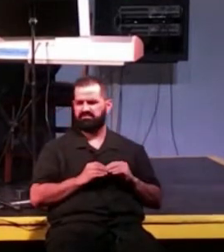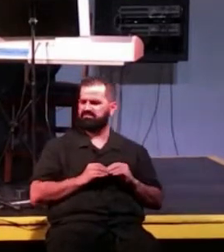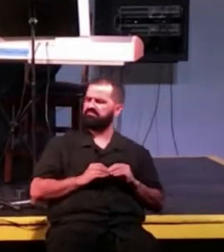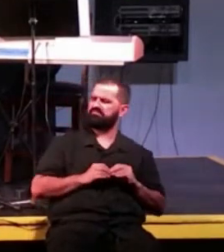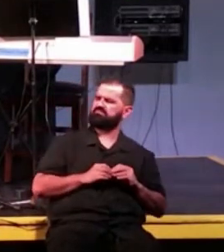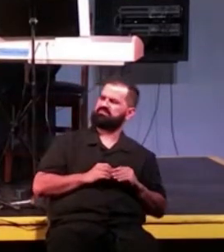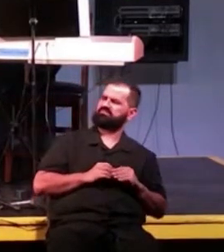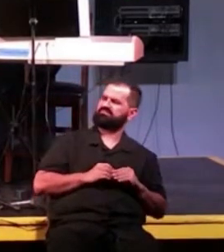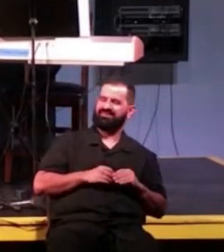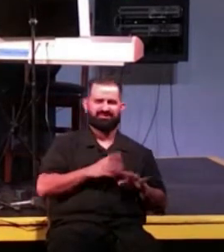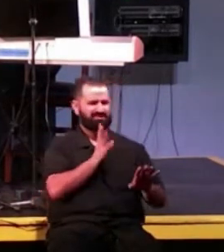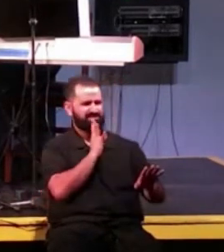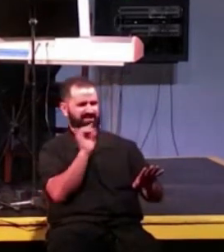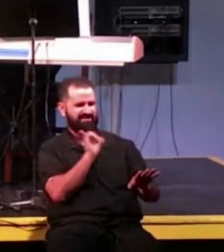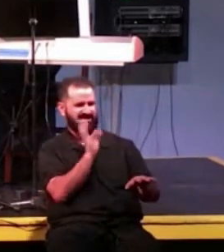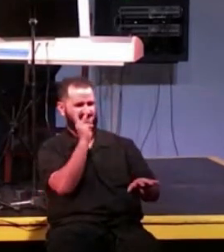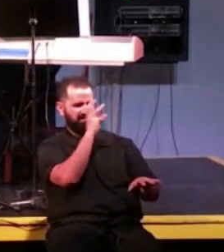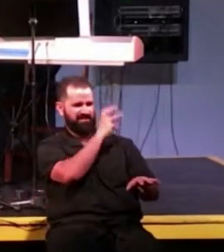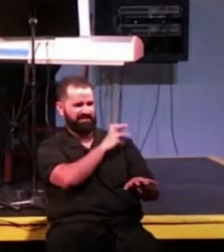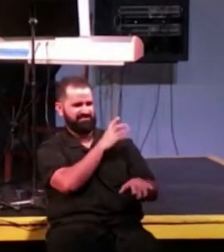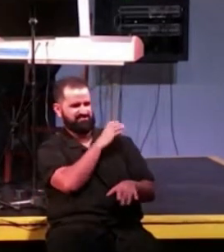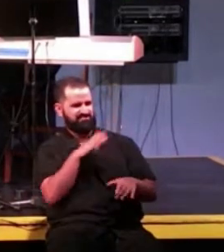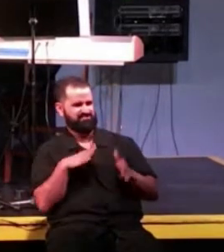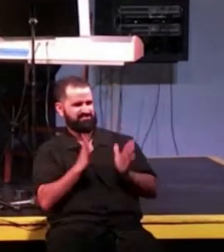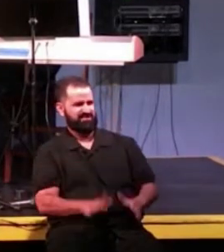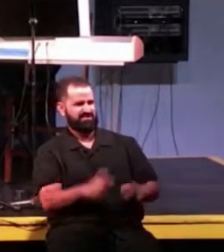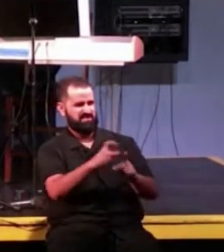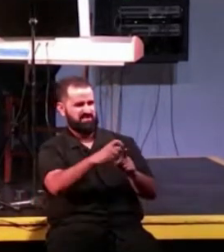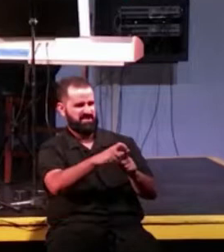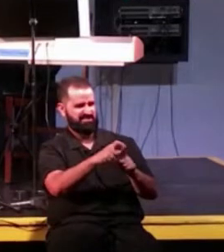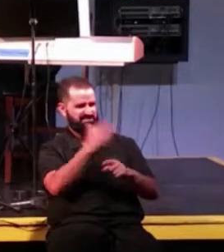You know, you talk like those Christian things.